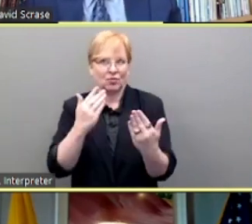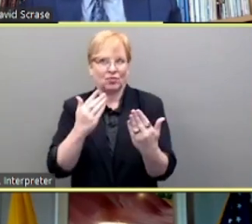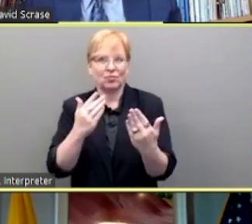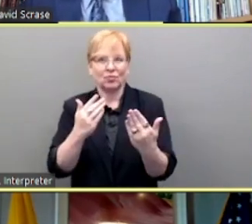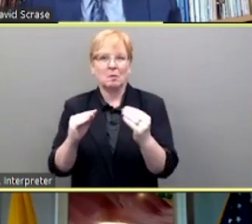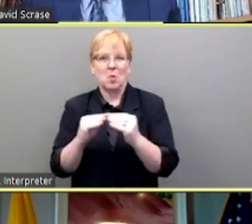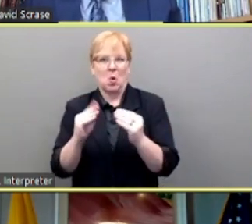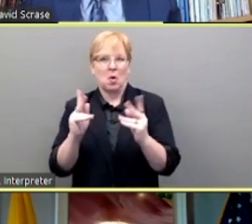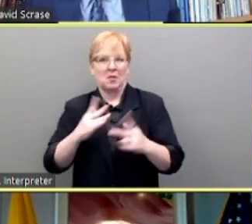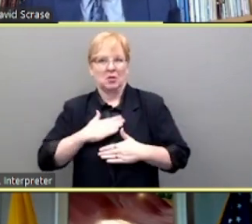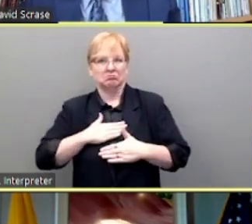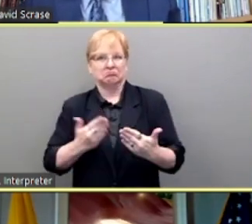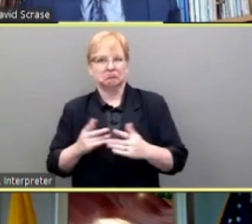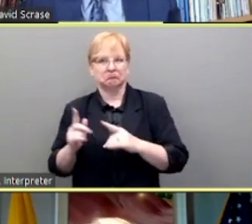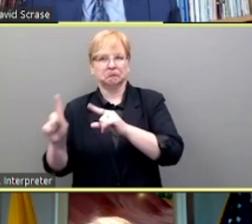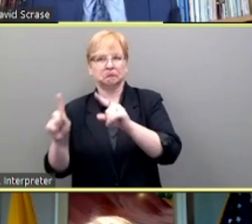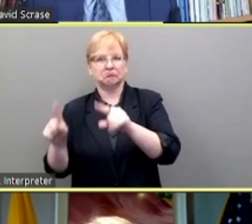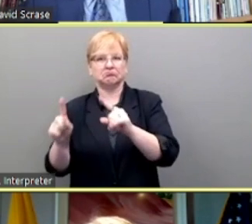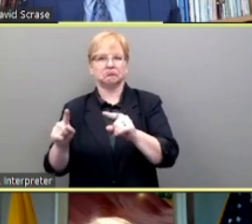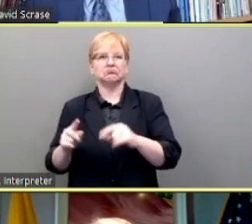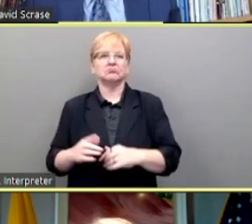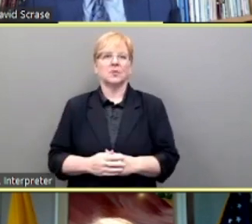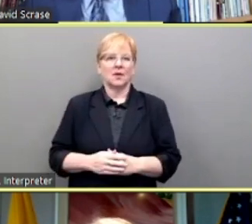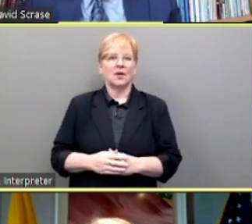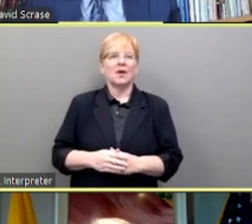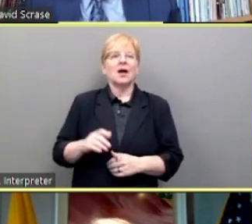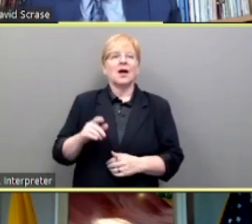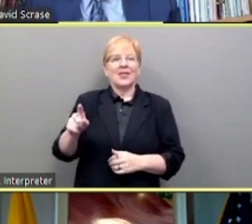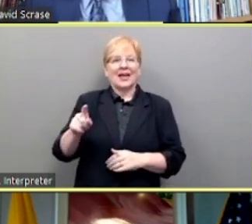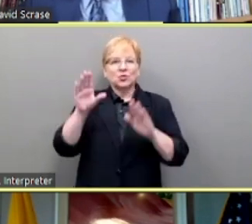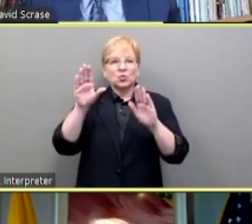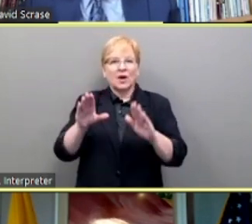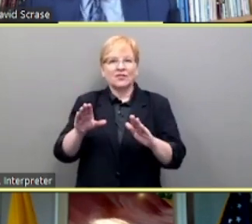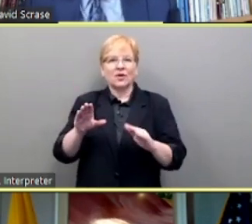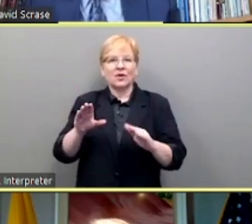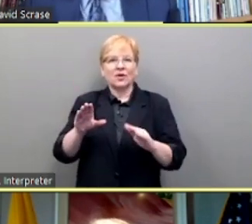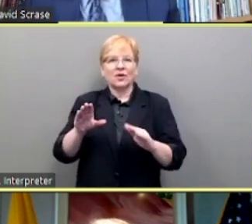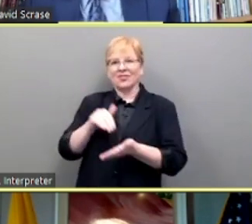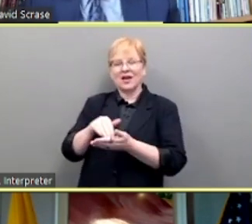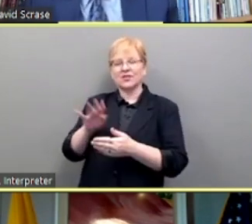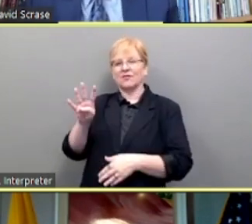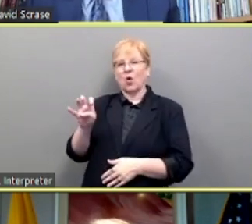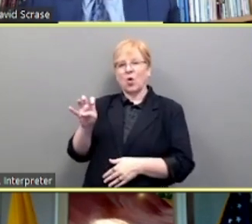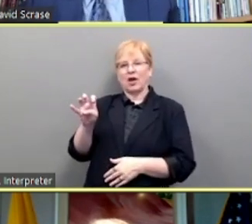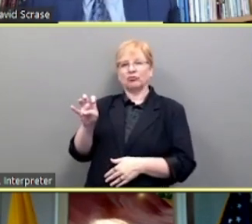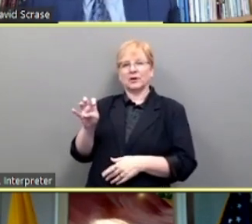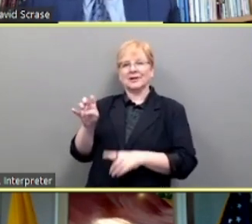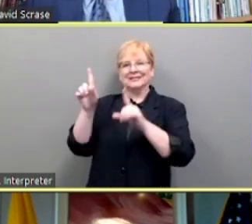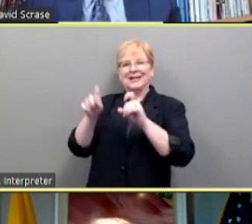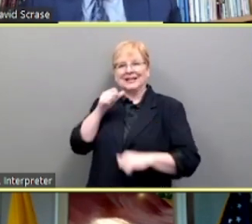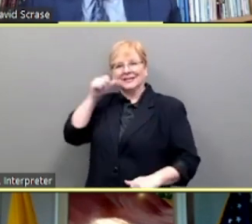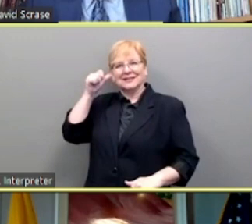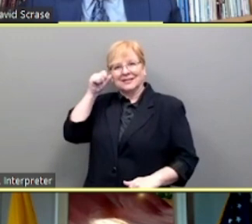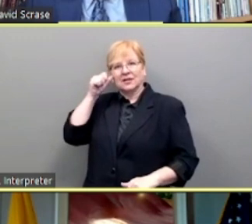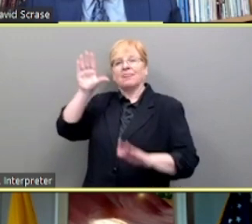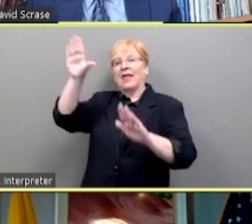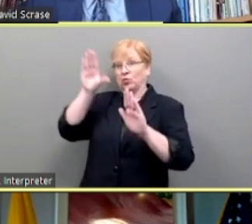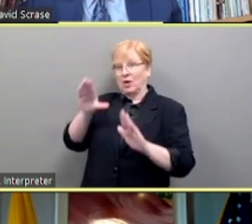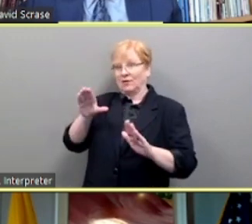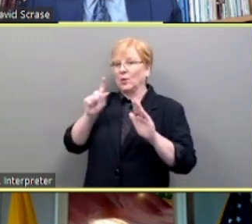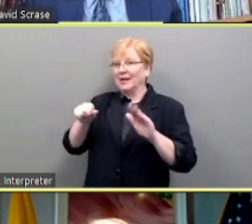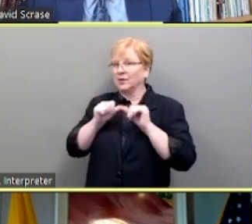10,540 tests yesterday, which is great. We need to stay above that 10,000 level for quite some time in order to stay